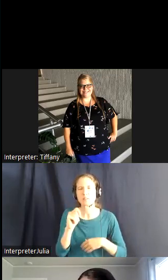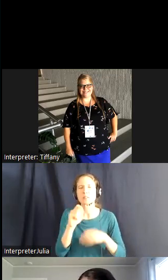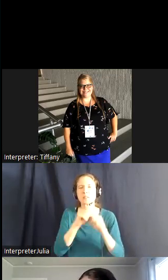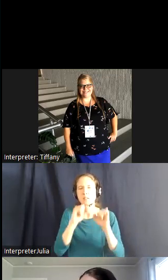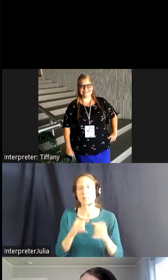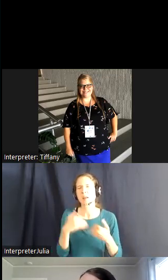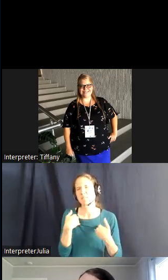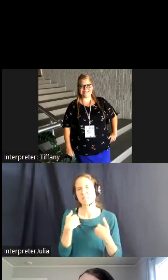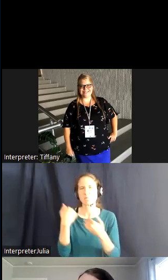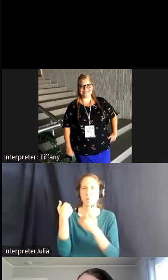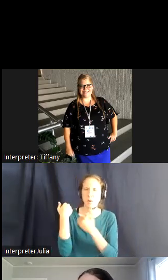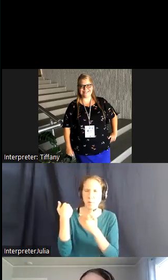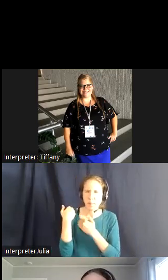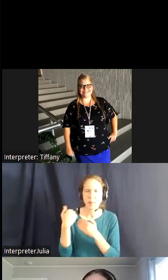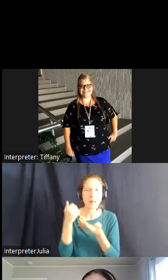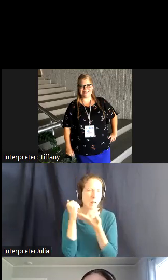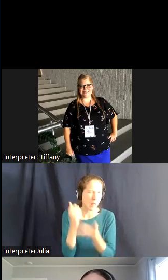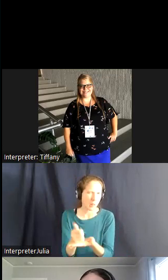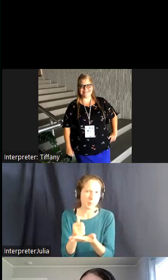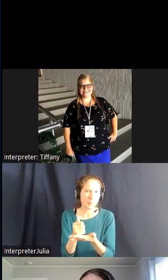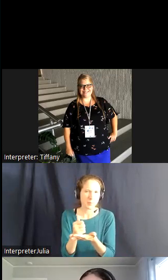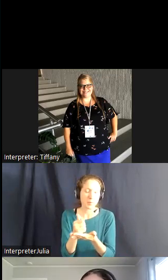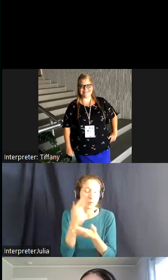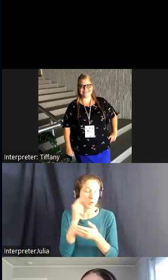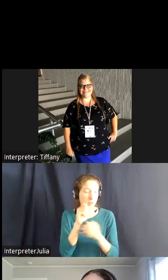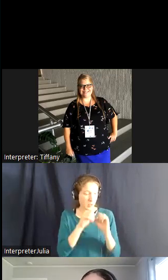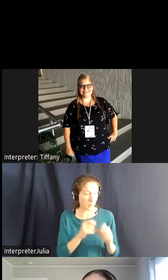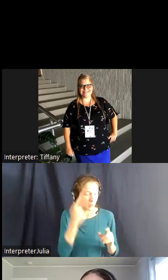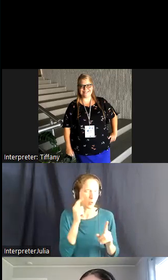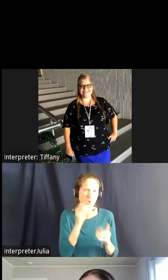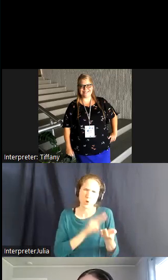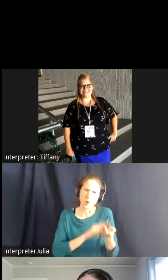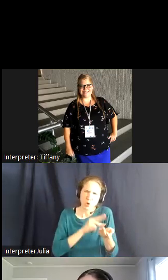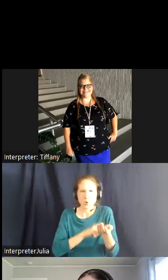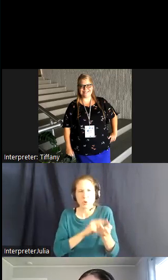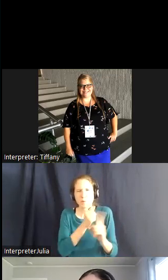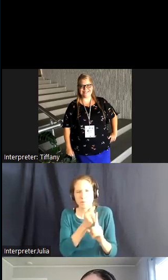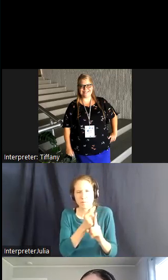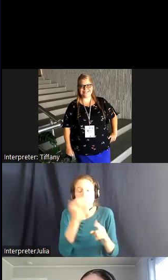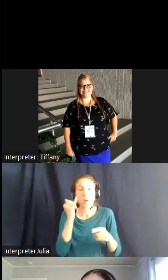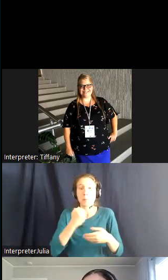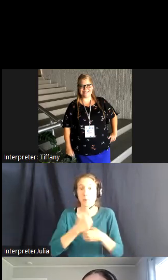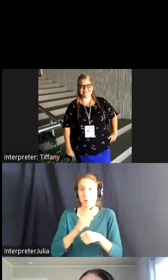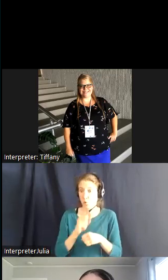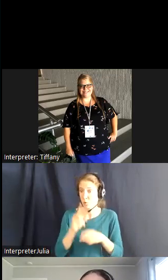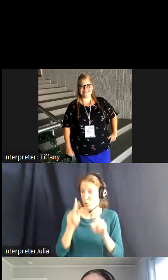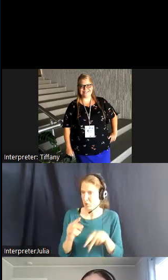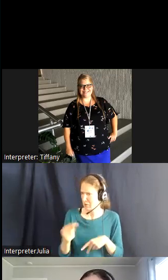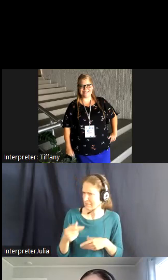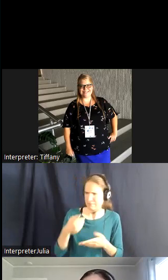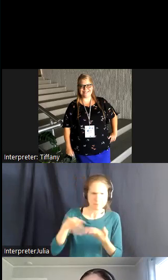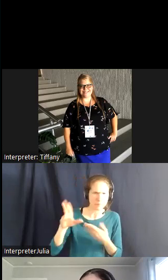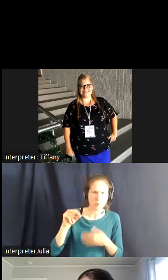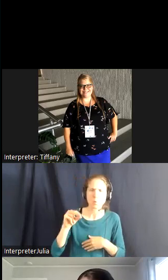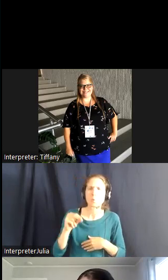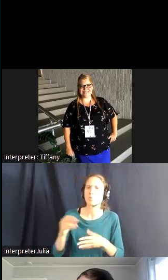providers, because it ensures that an individual isn't refused the care that they need or